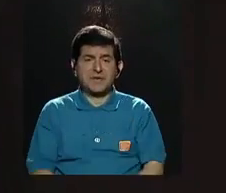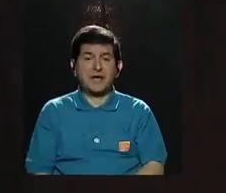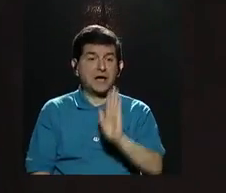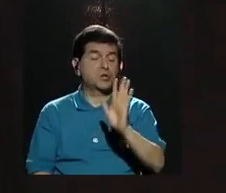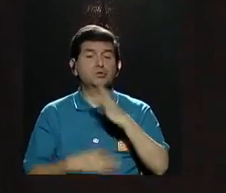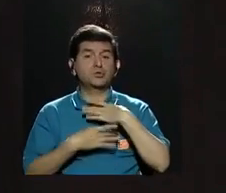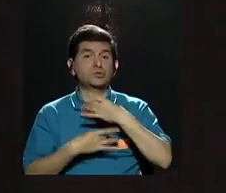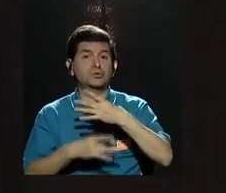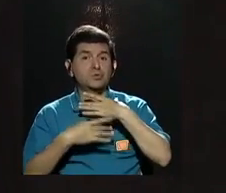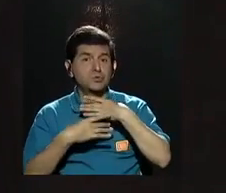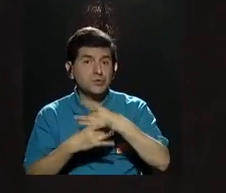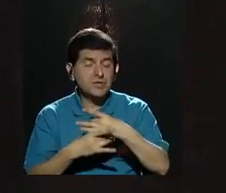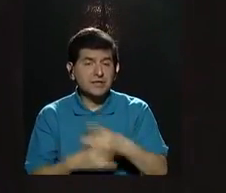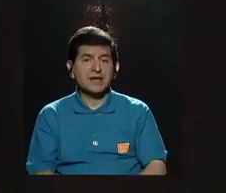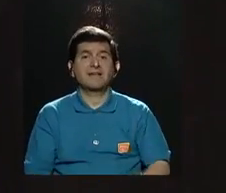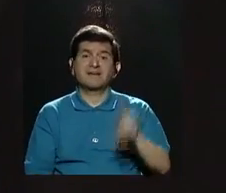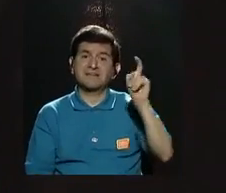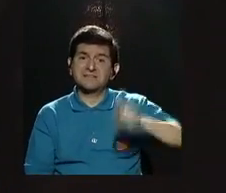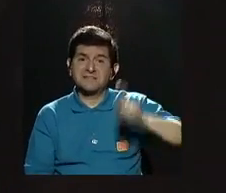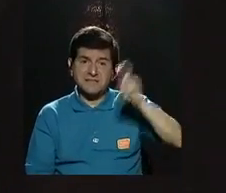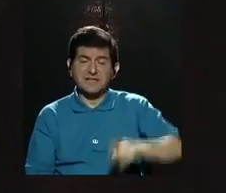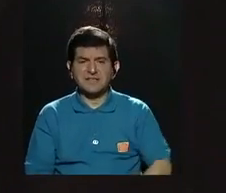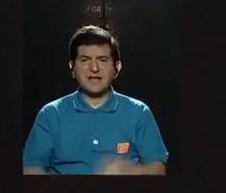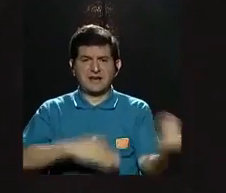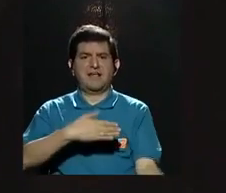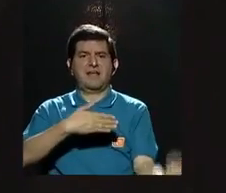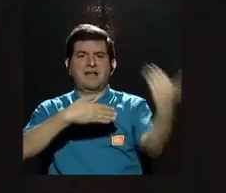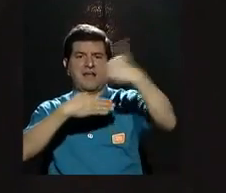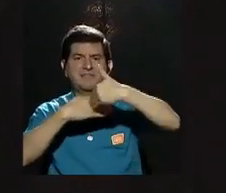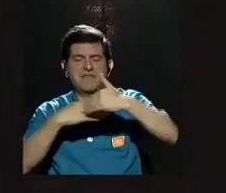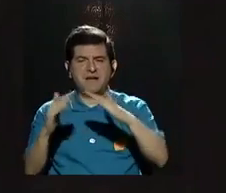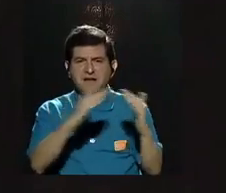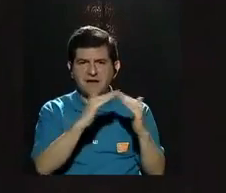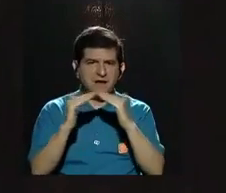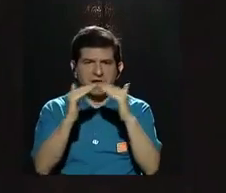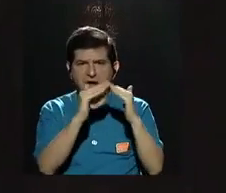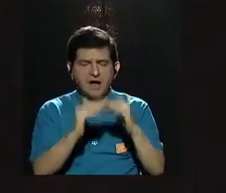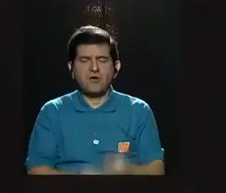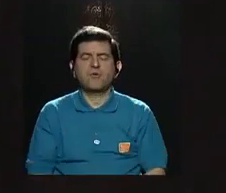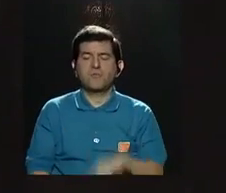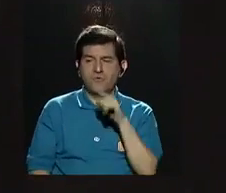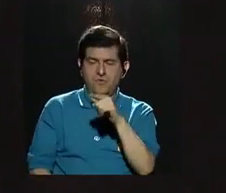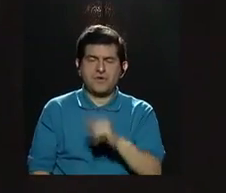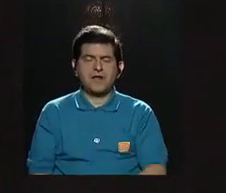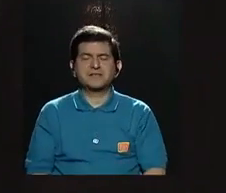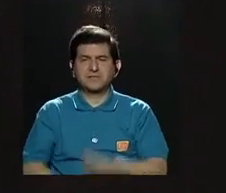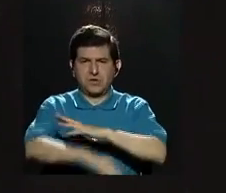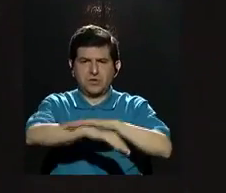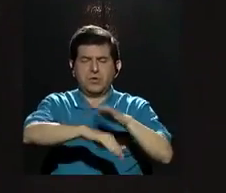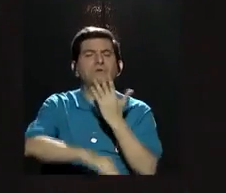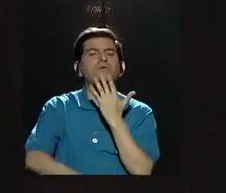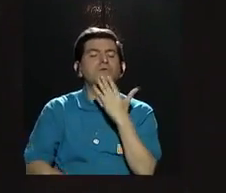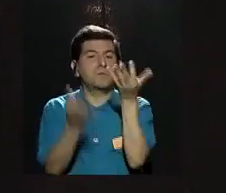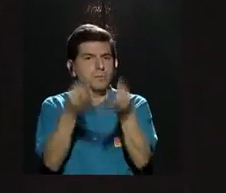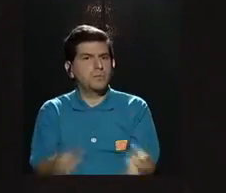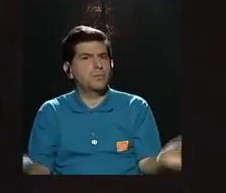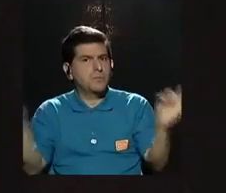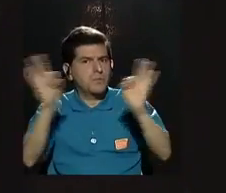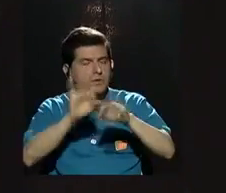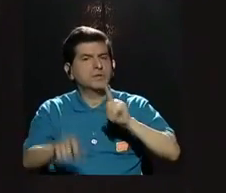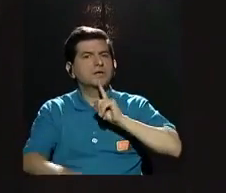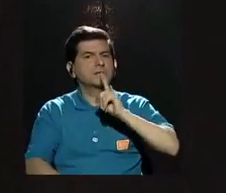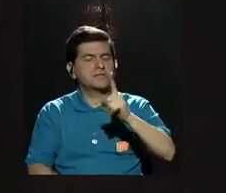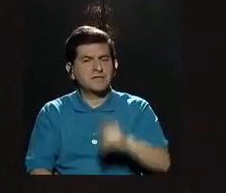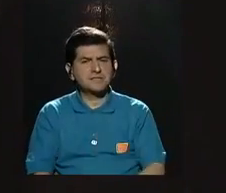call for an attack on racialized communities, it is important to point out that the